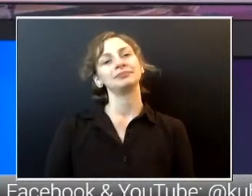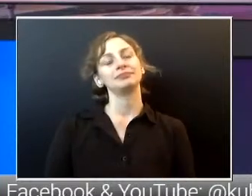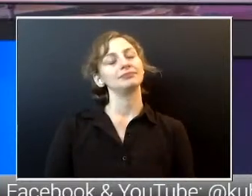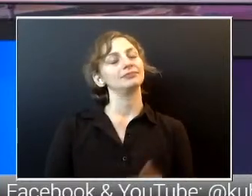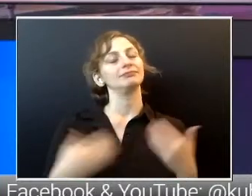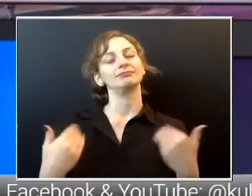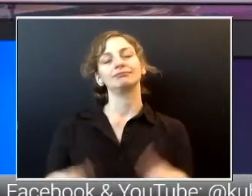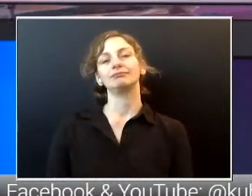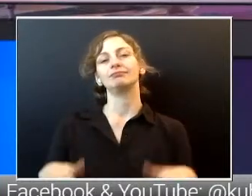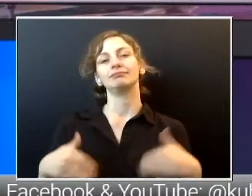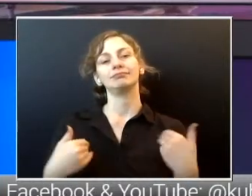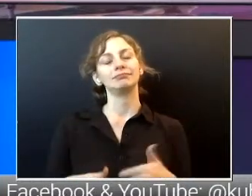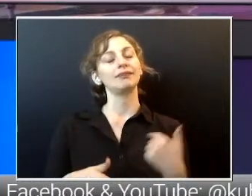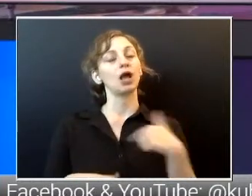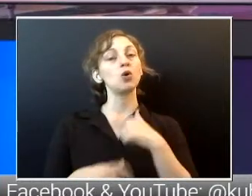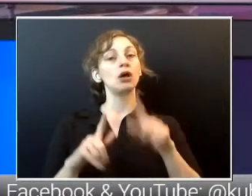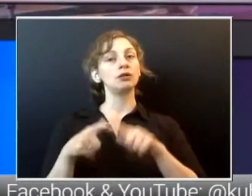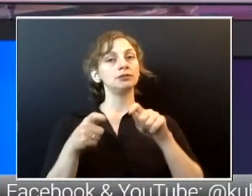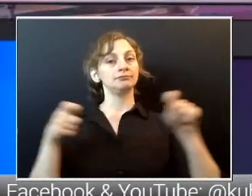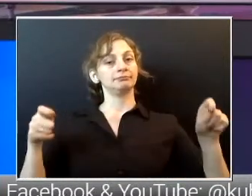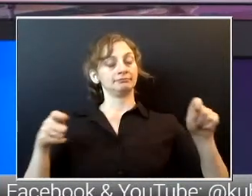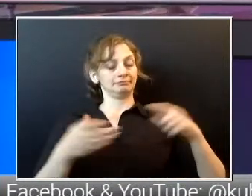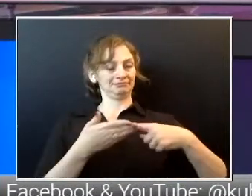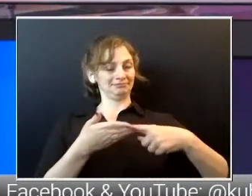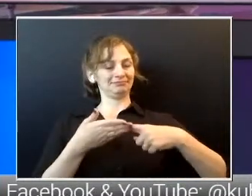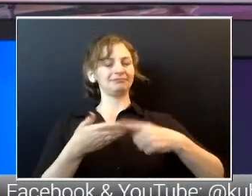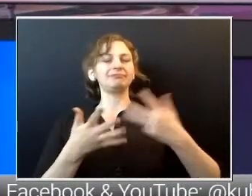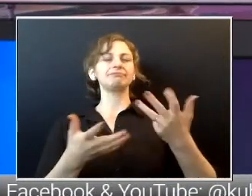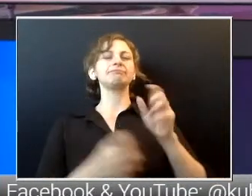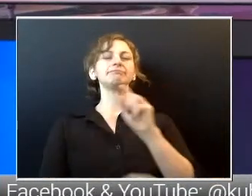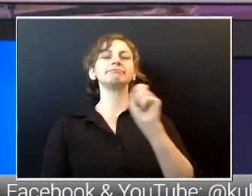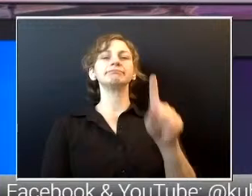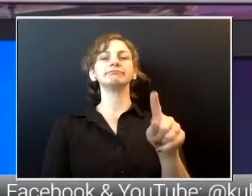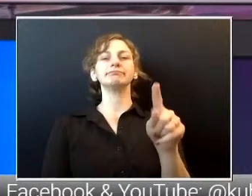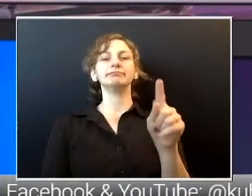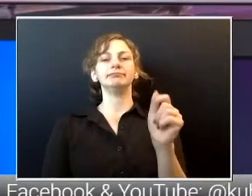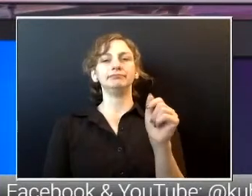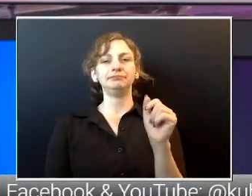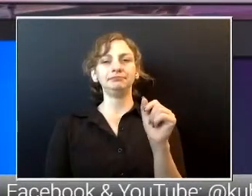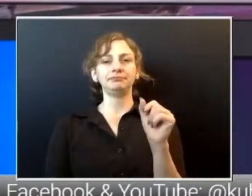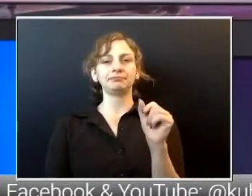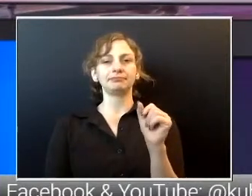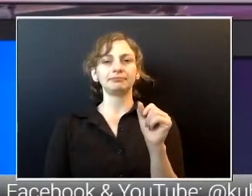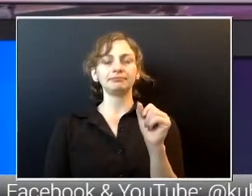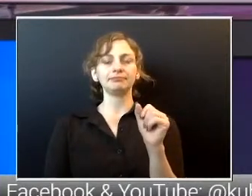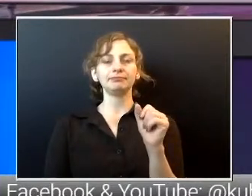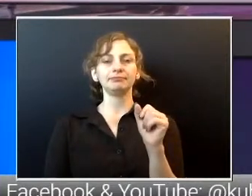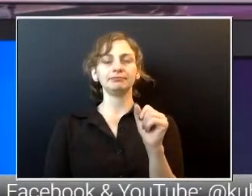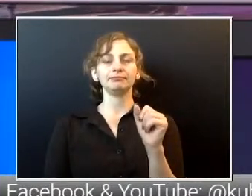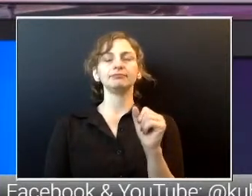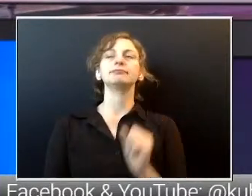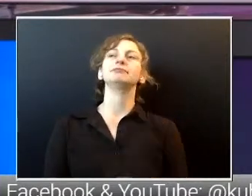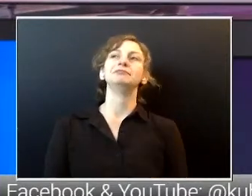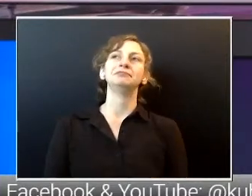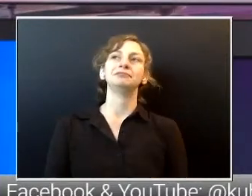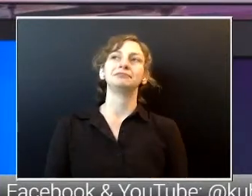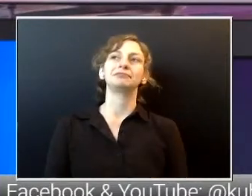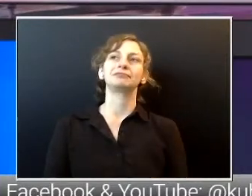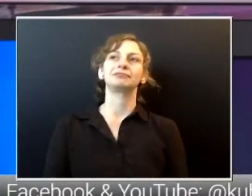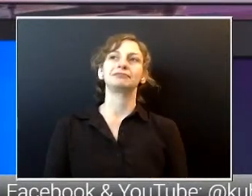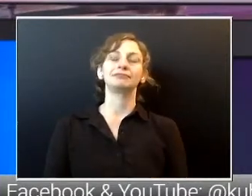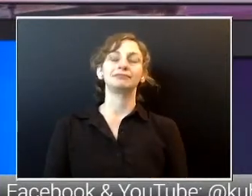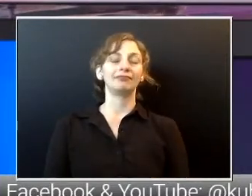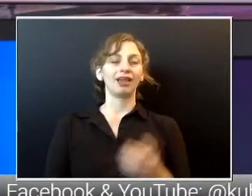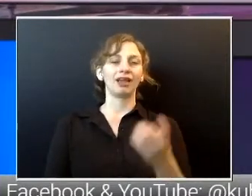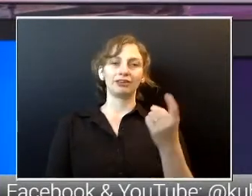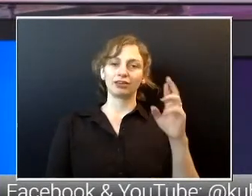up this discussion, I just want to ask you, what did it mean to you to have Dr. Kramer by your side for